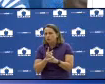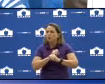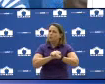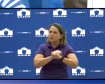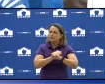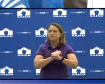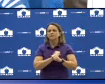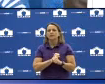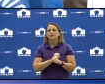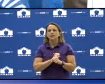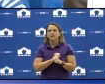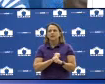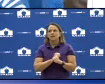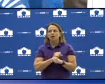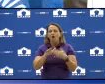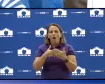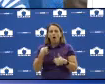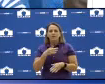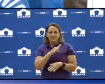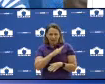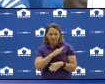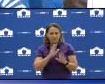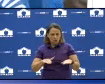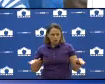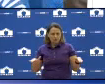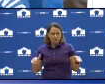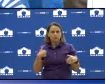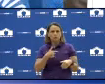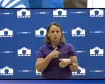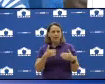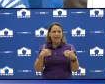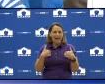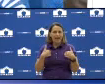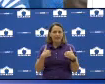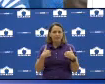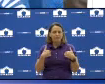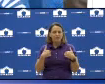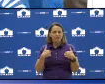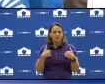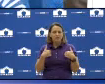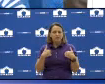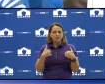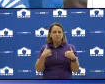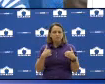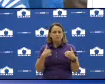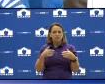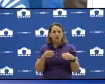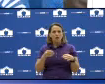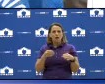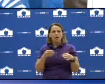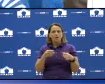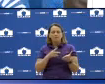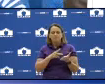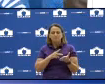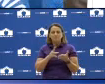protective of all our staff and children. We have invested this school year $40